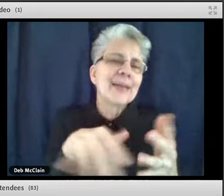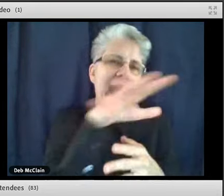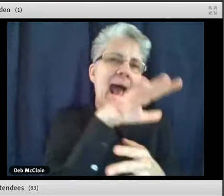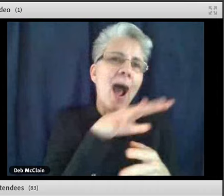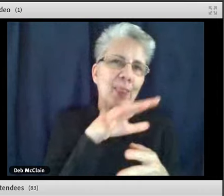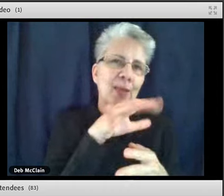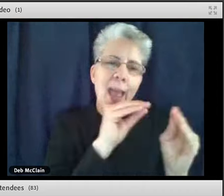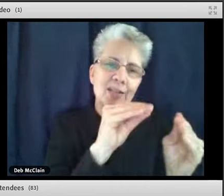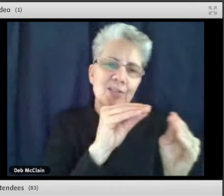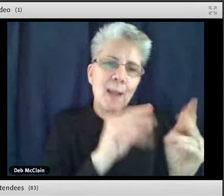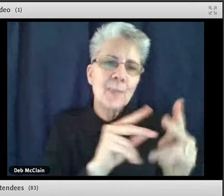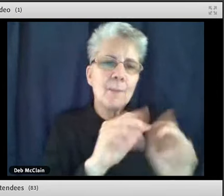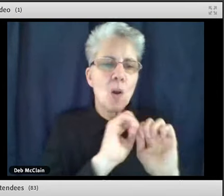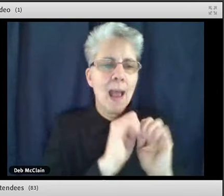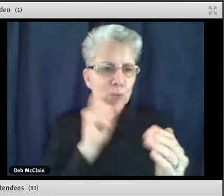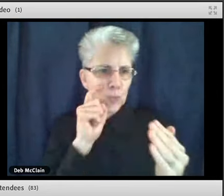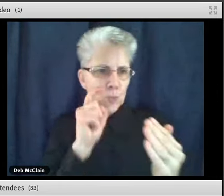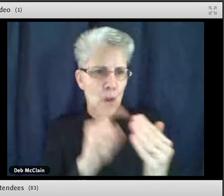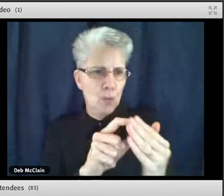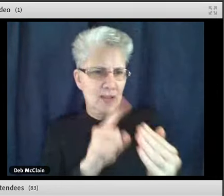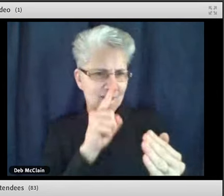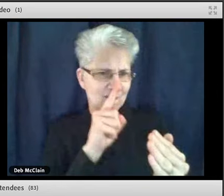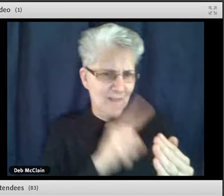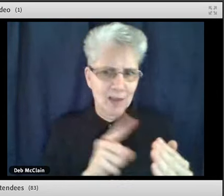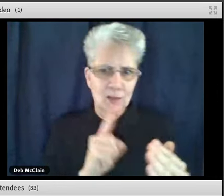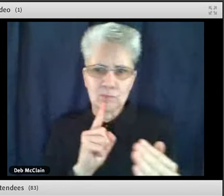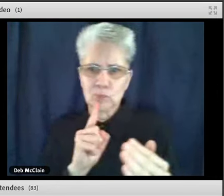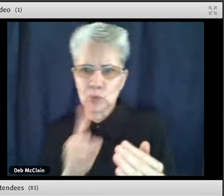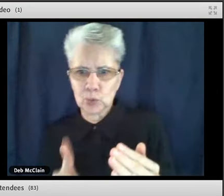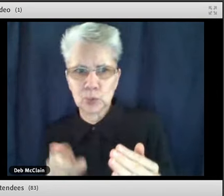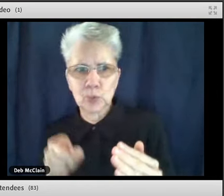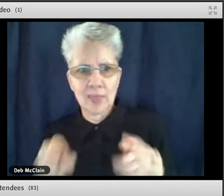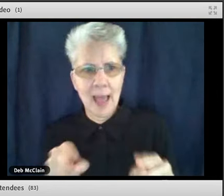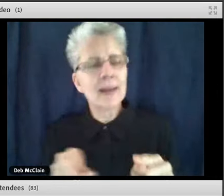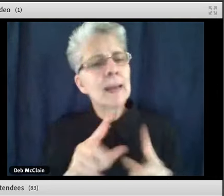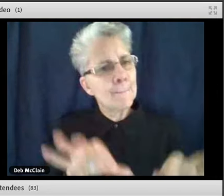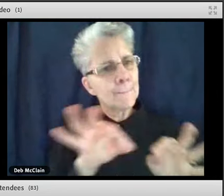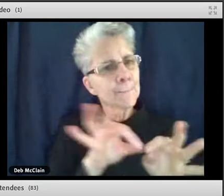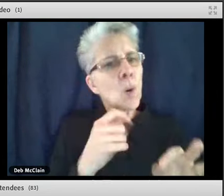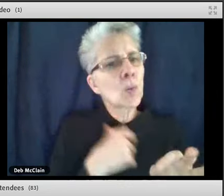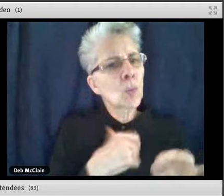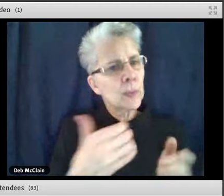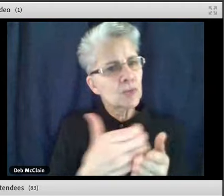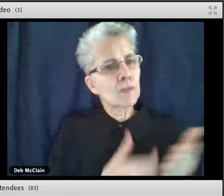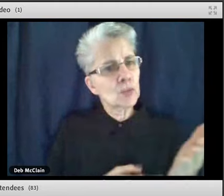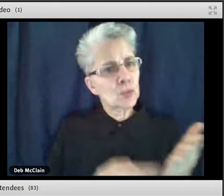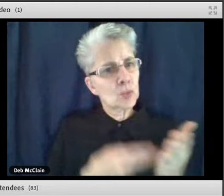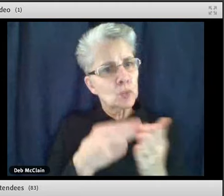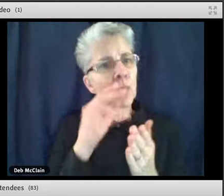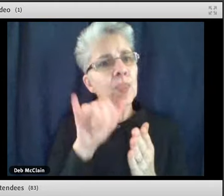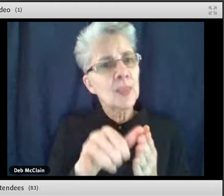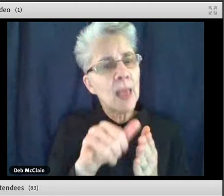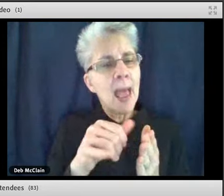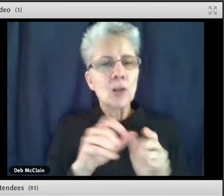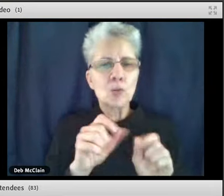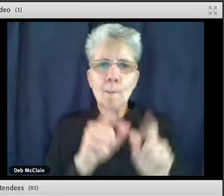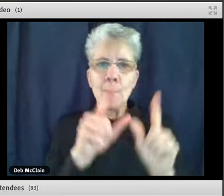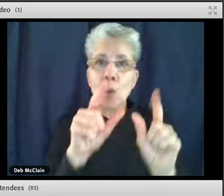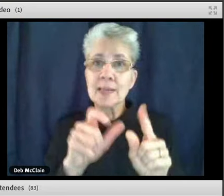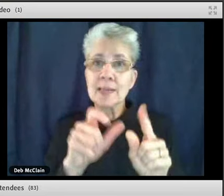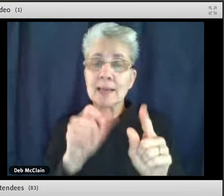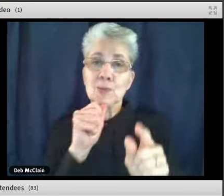medicine and they found it on their shelf in the garage or something and they took it and one person died. Now I need to go back and verify the story, but people are